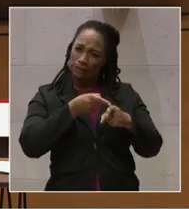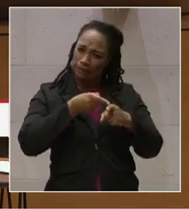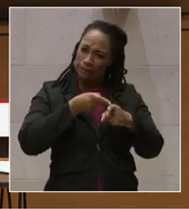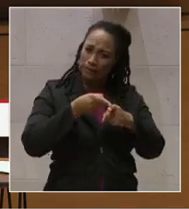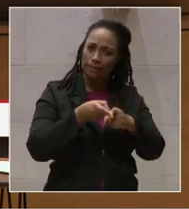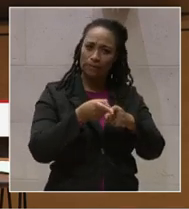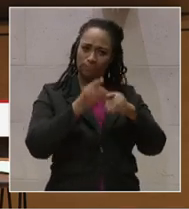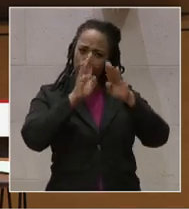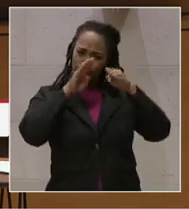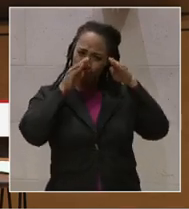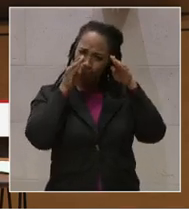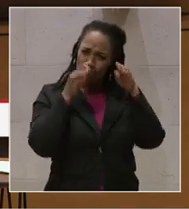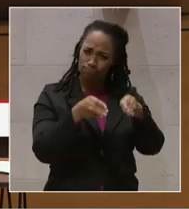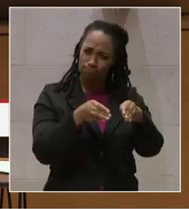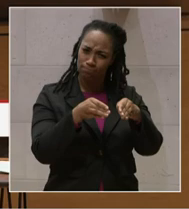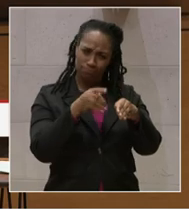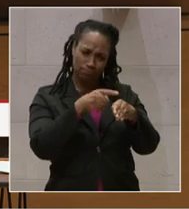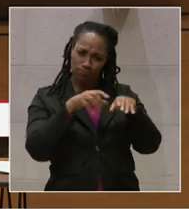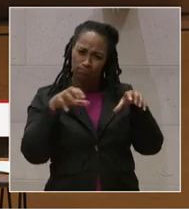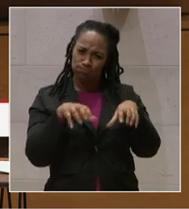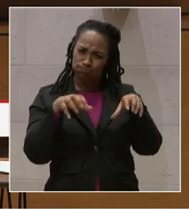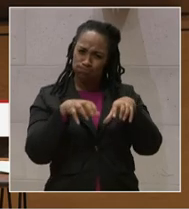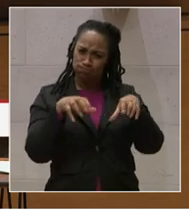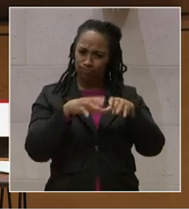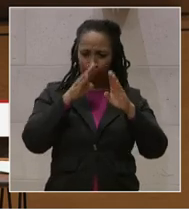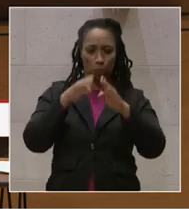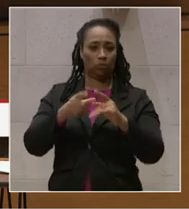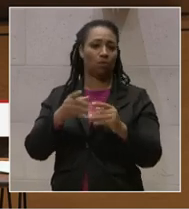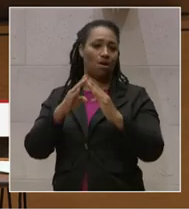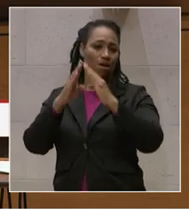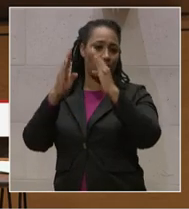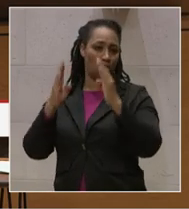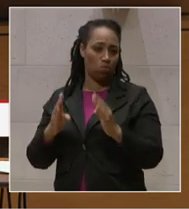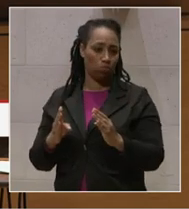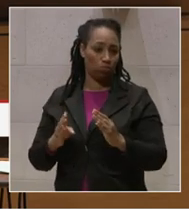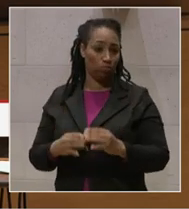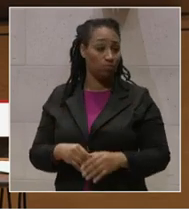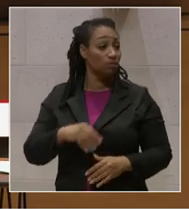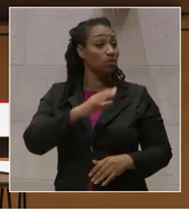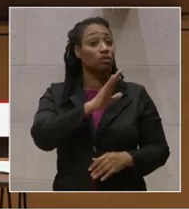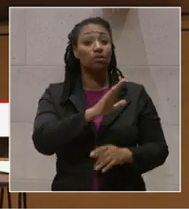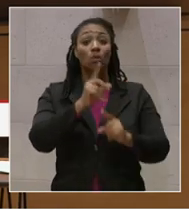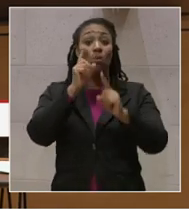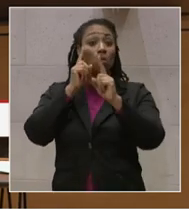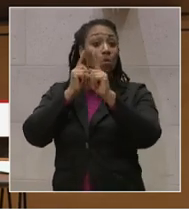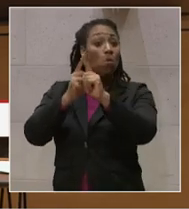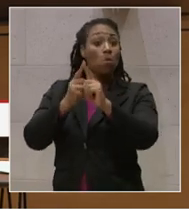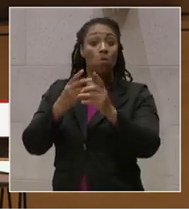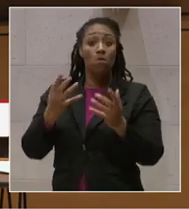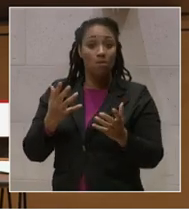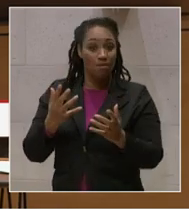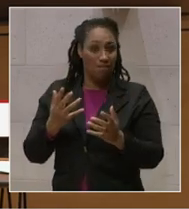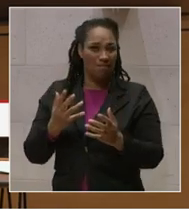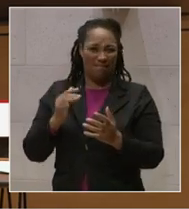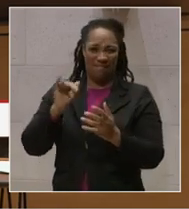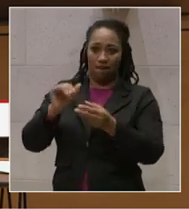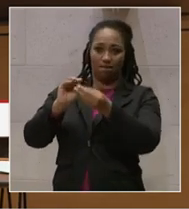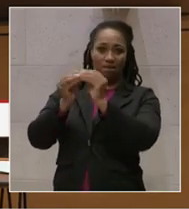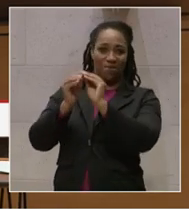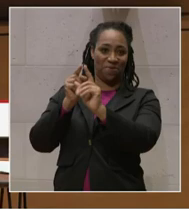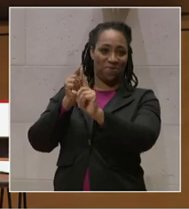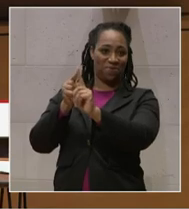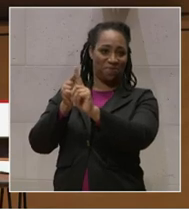numeric hard goal that had that did not change. I've heard different comments today about, you know, that goal